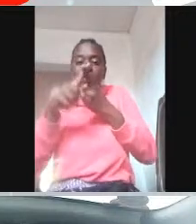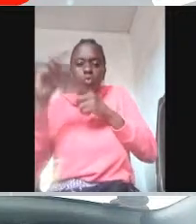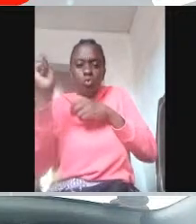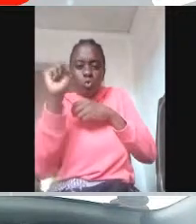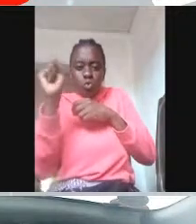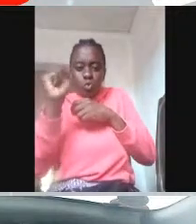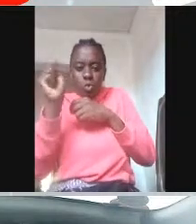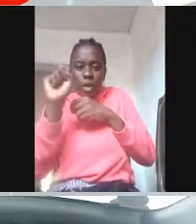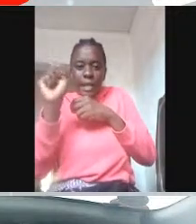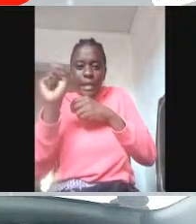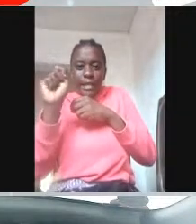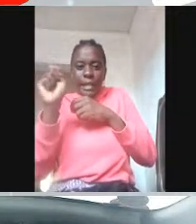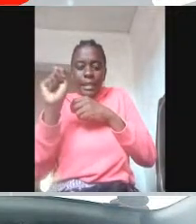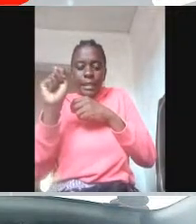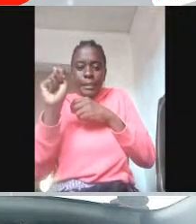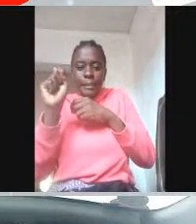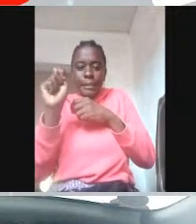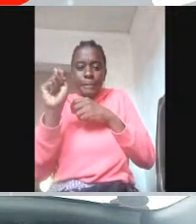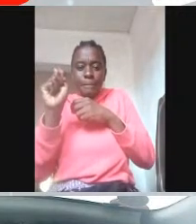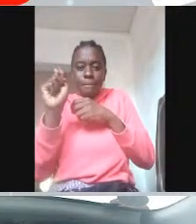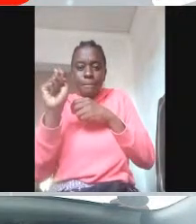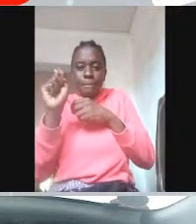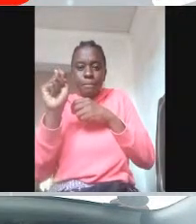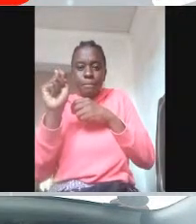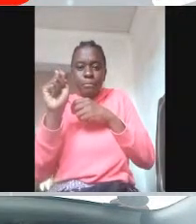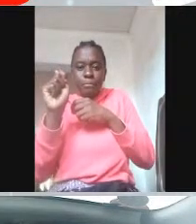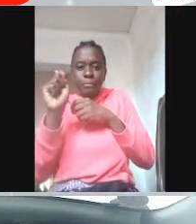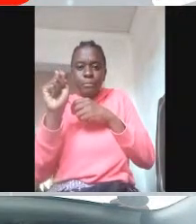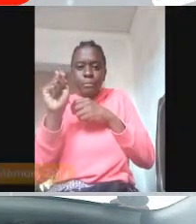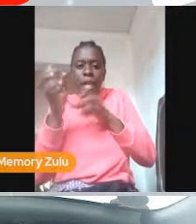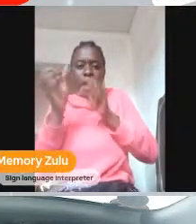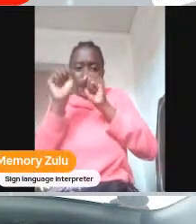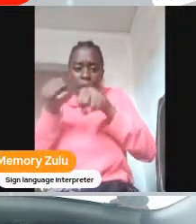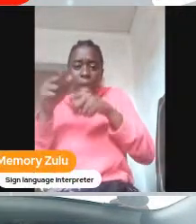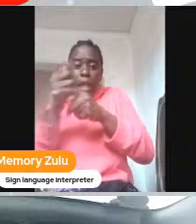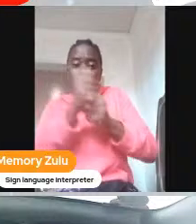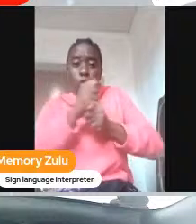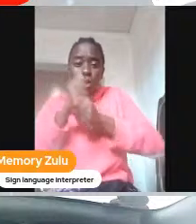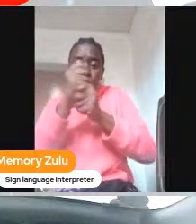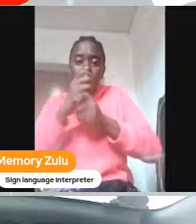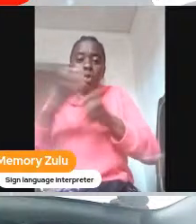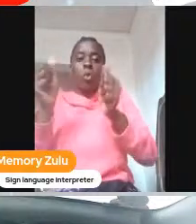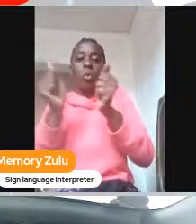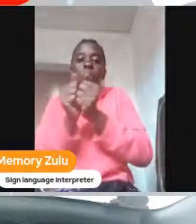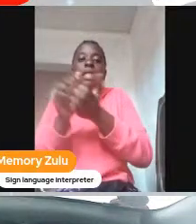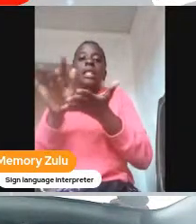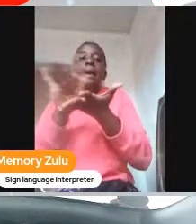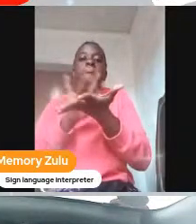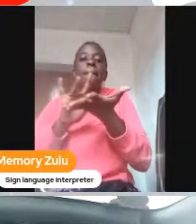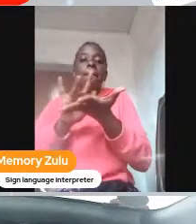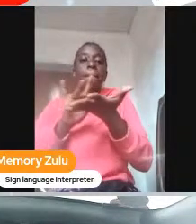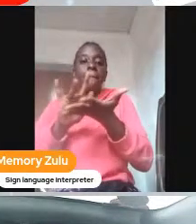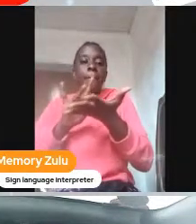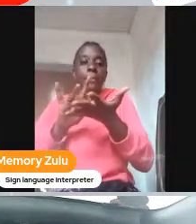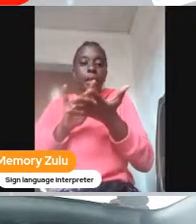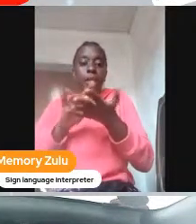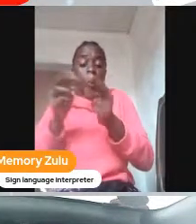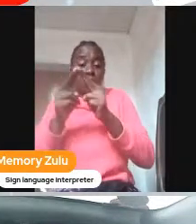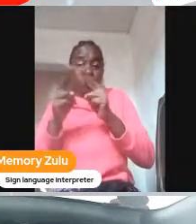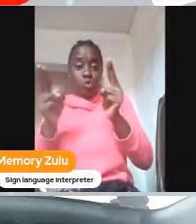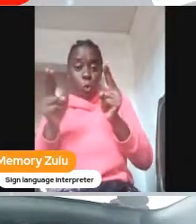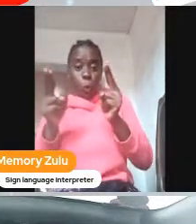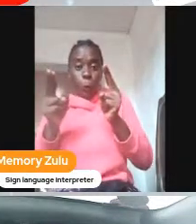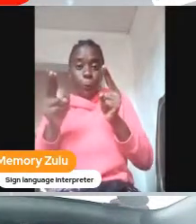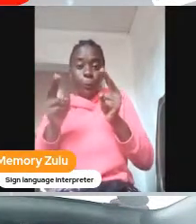It's treatable. You can treat with antibiotics. So preventive measure one, hygiene,